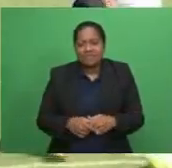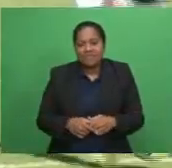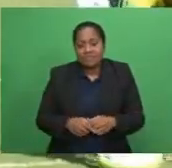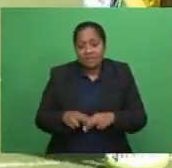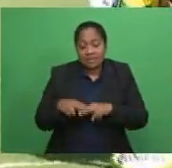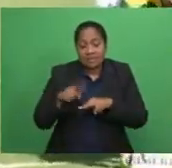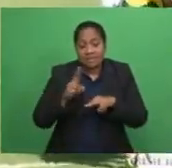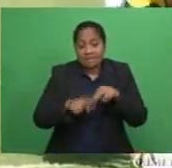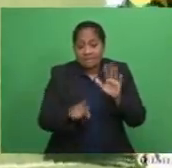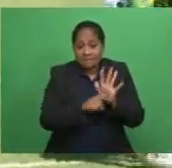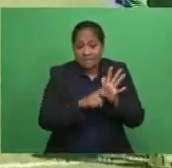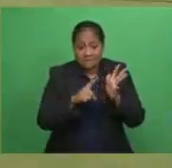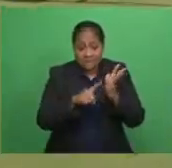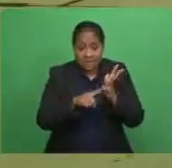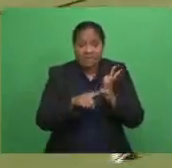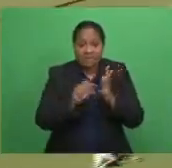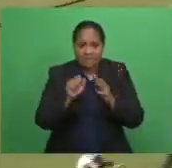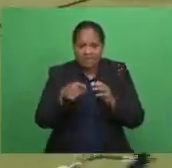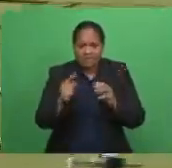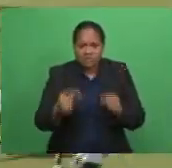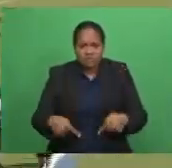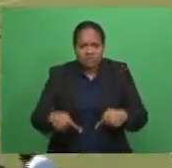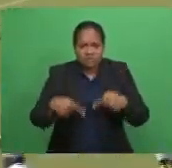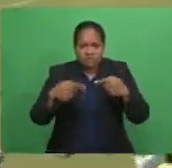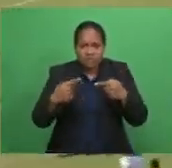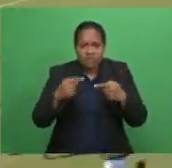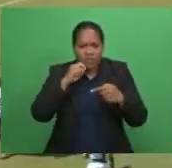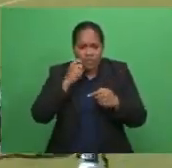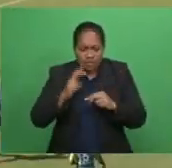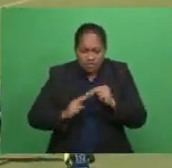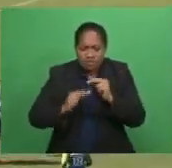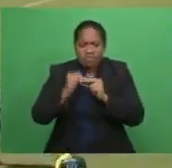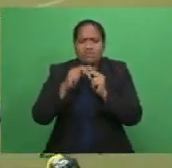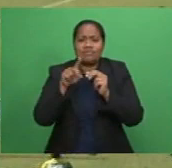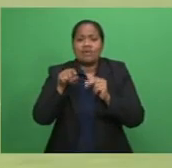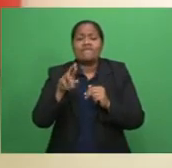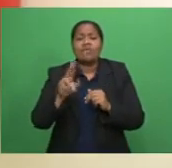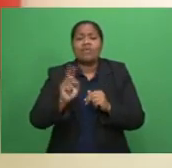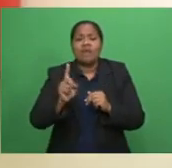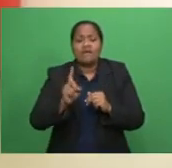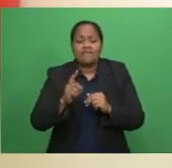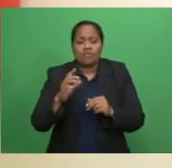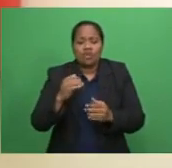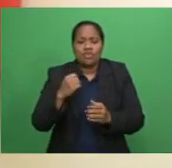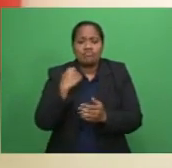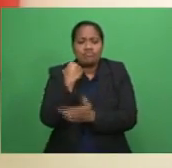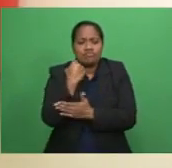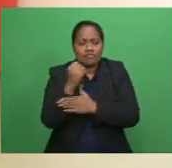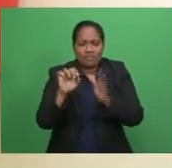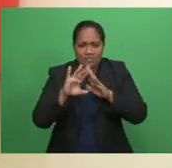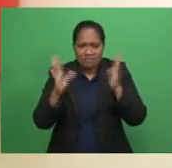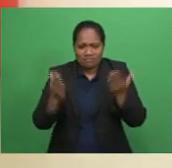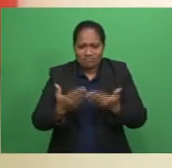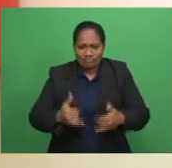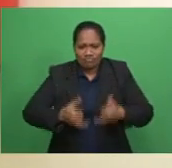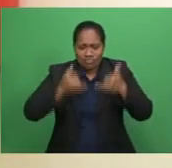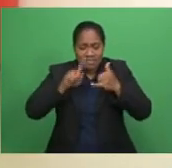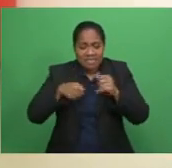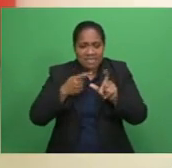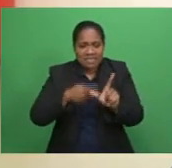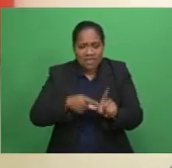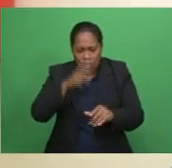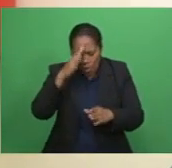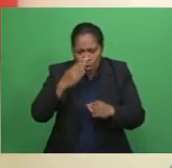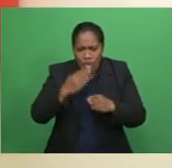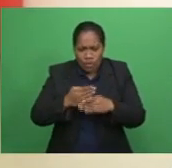Union views the Skipper Cup competition as a build-up to the Rugby World Cup next year. We still hope to continue with the